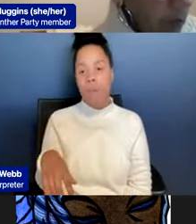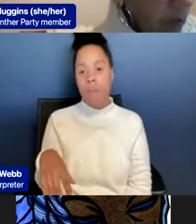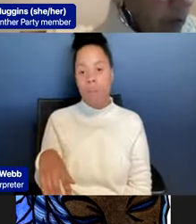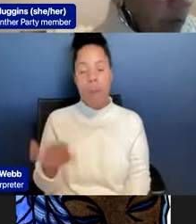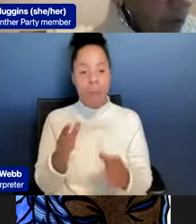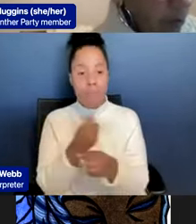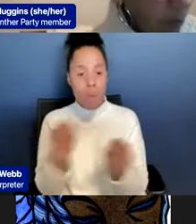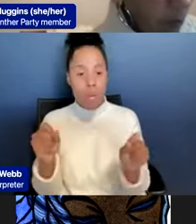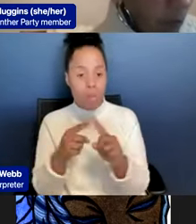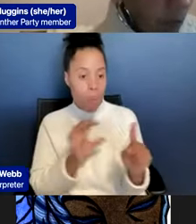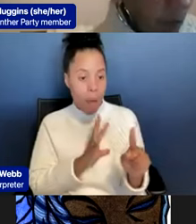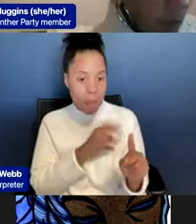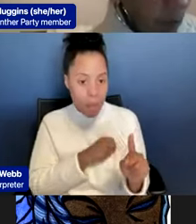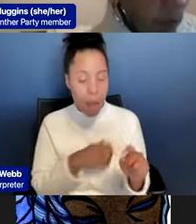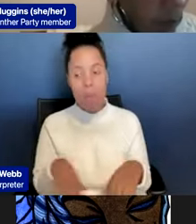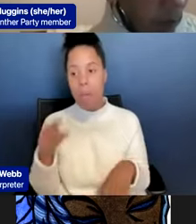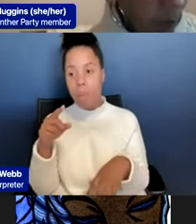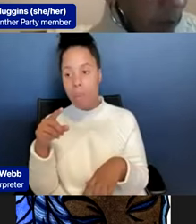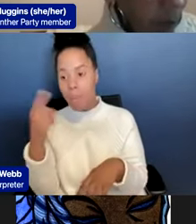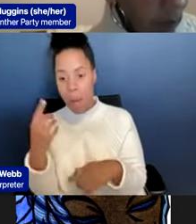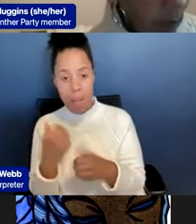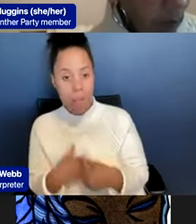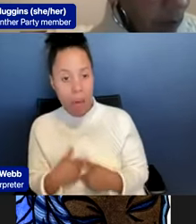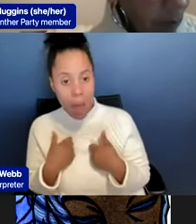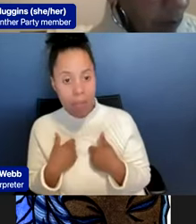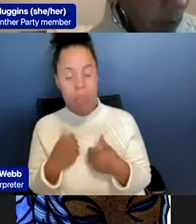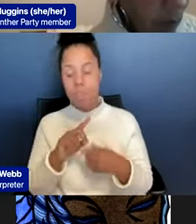that the necessity of international solidarity